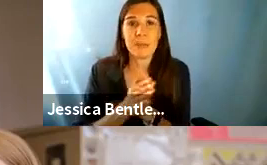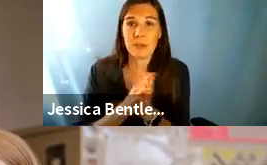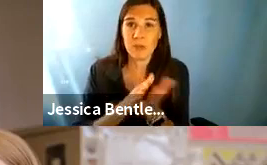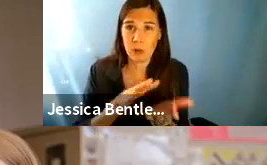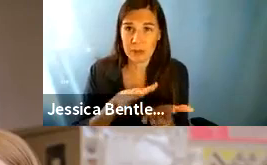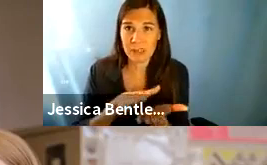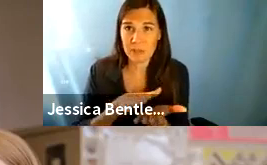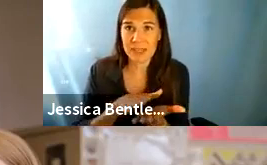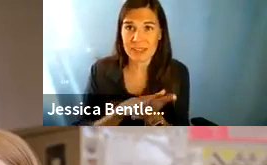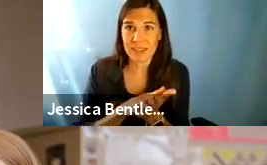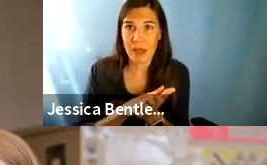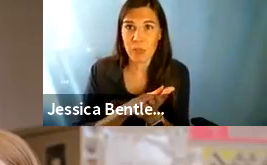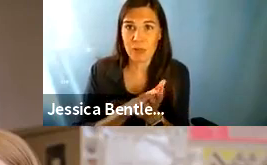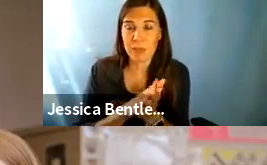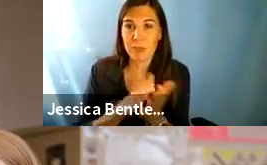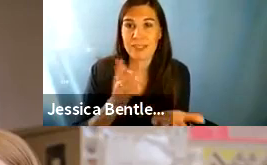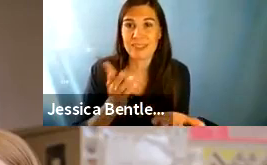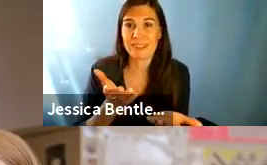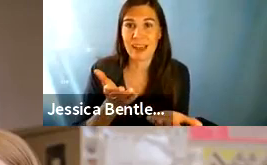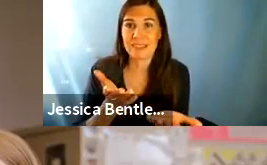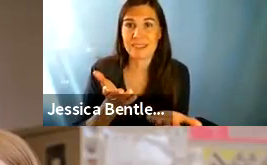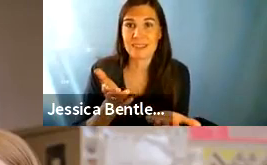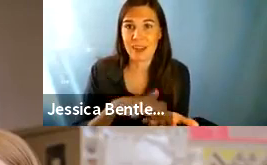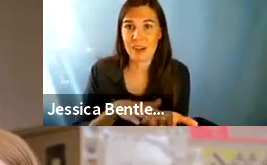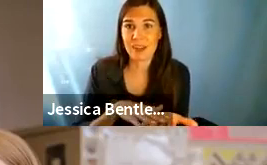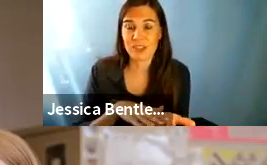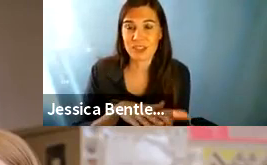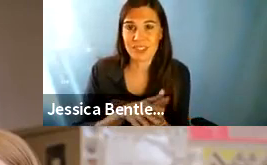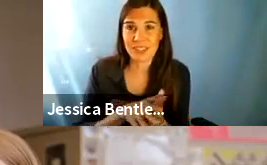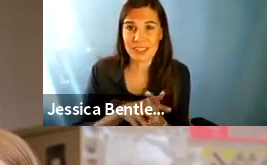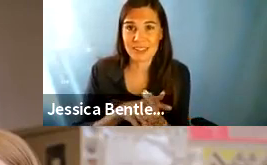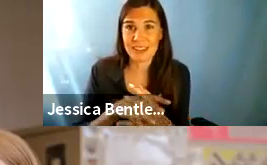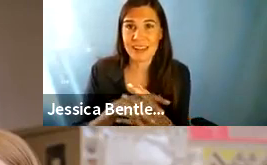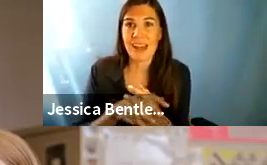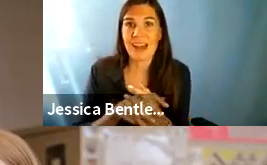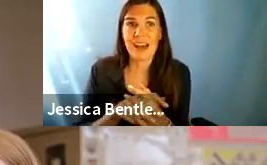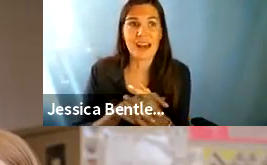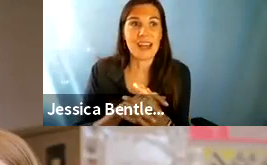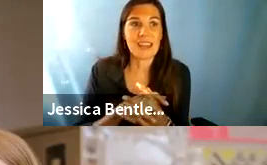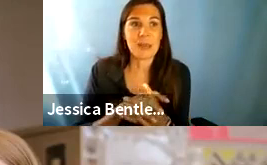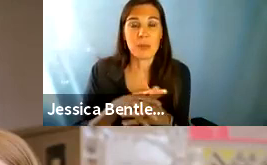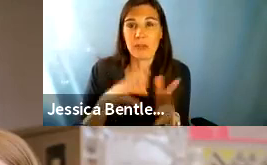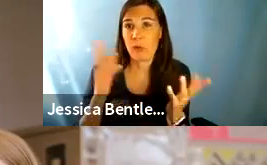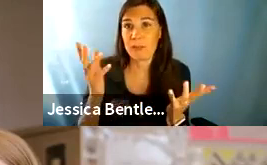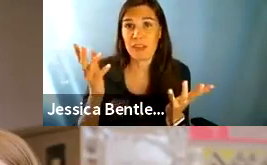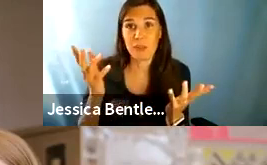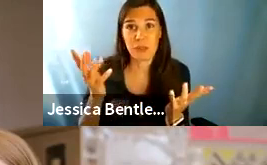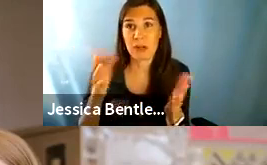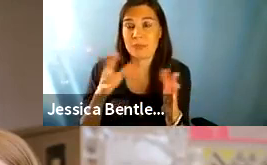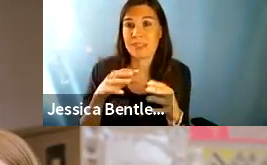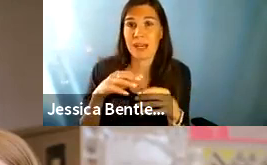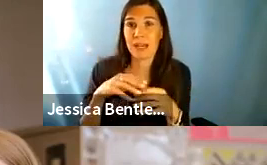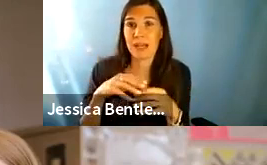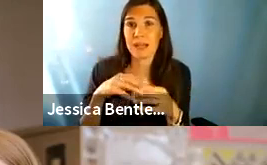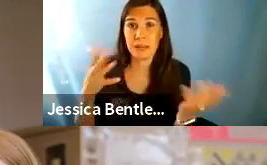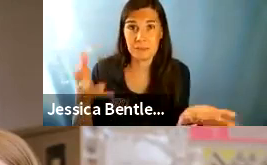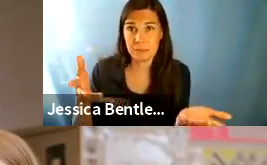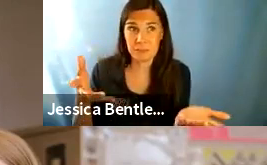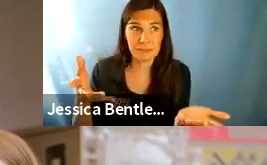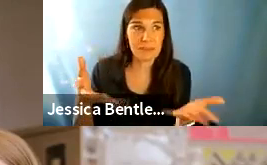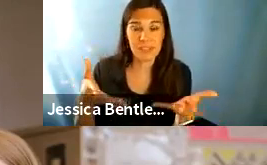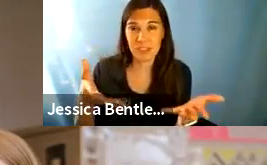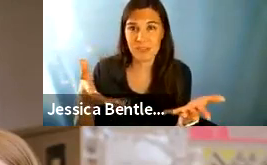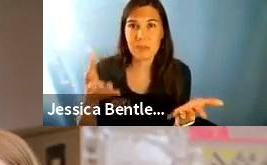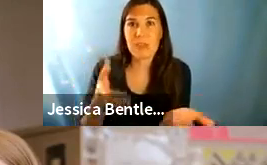is a performance-based club where they put signs to songs or skits, and they've performed